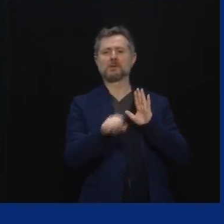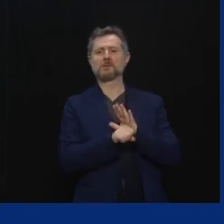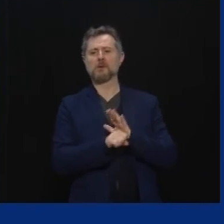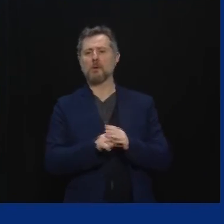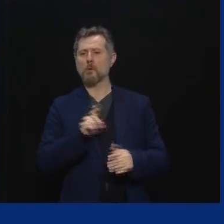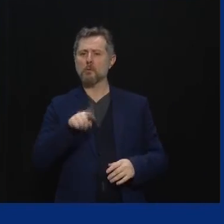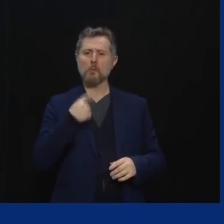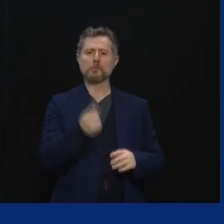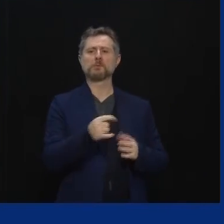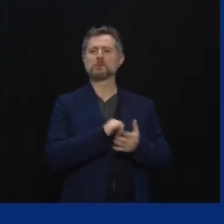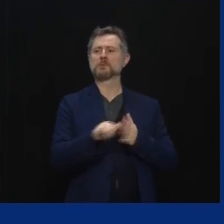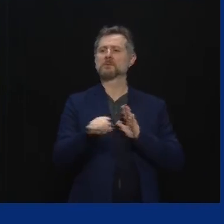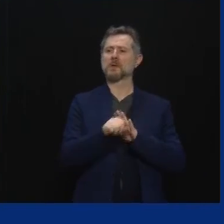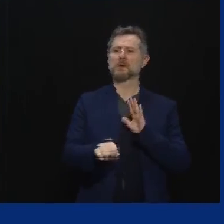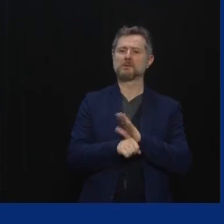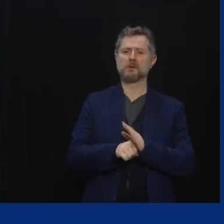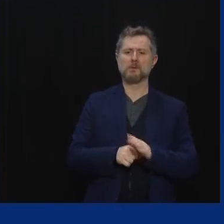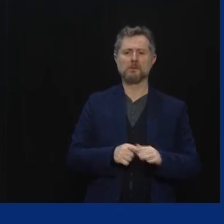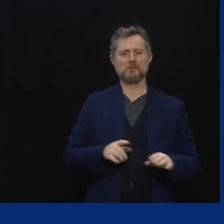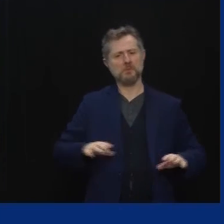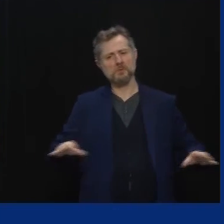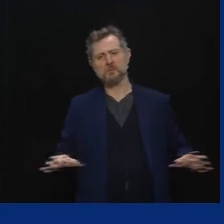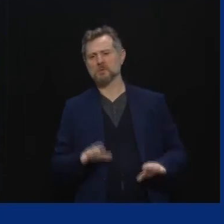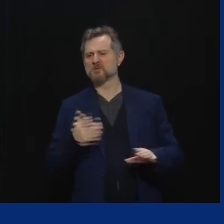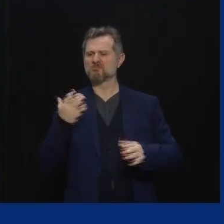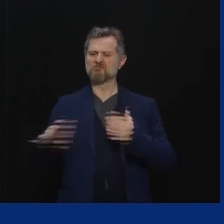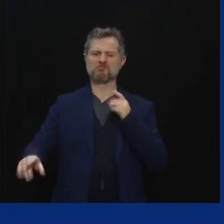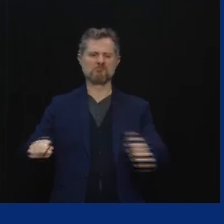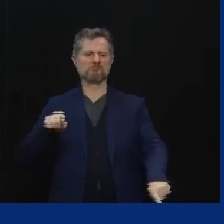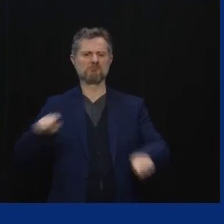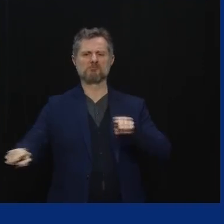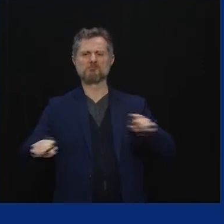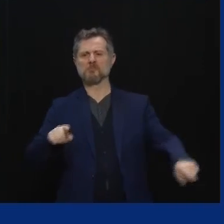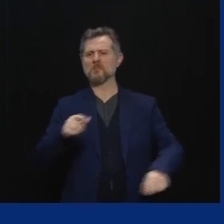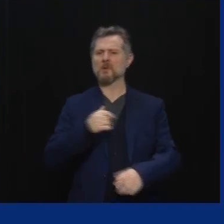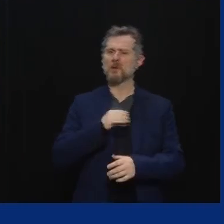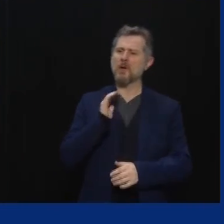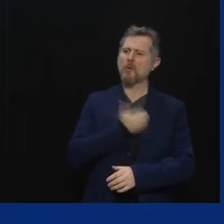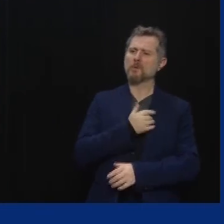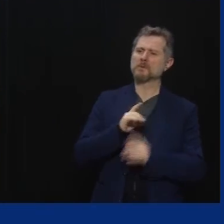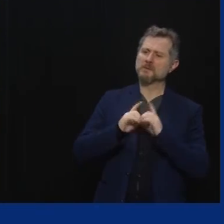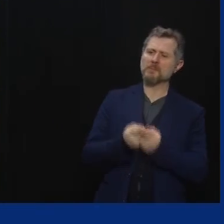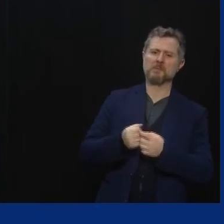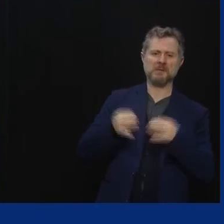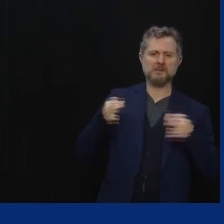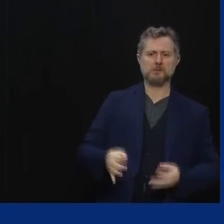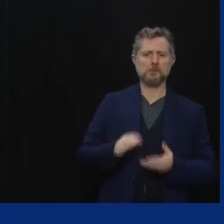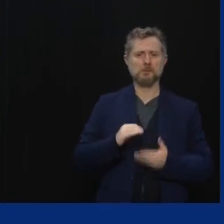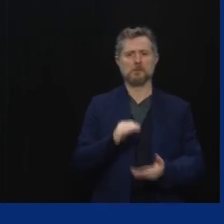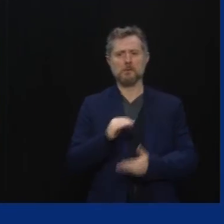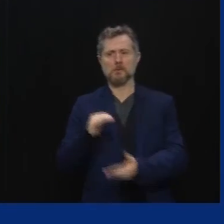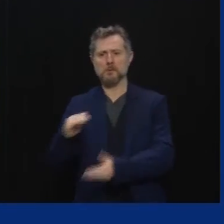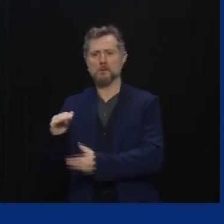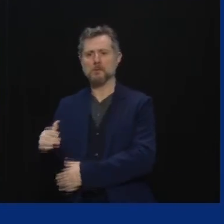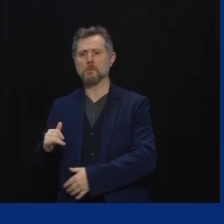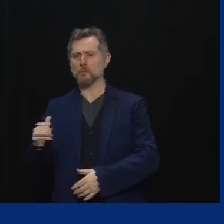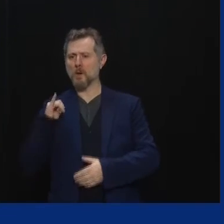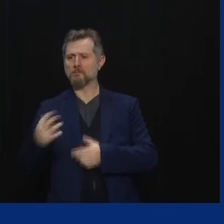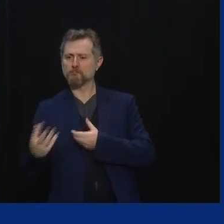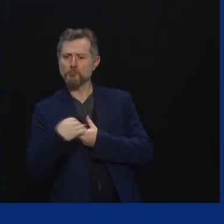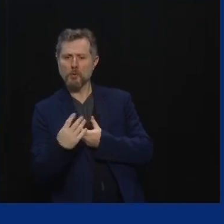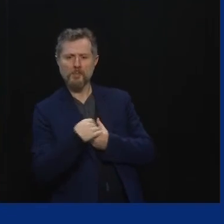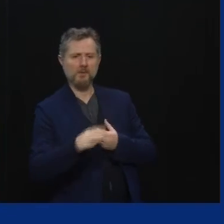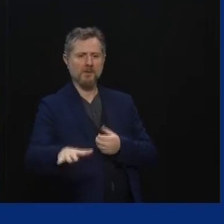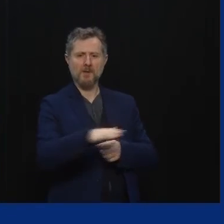sites with our teams, as opposed to involving the local people on the ground who have strong opinions about this.